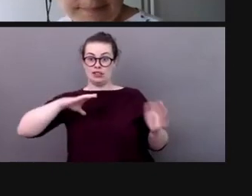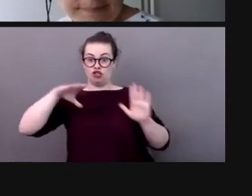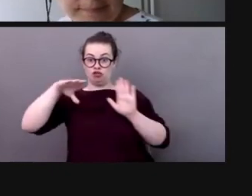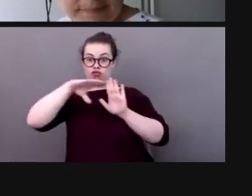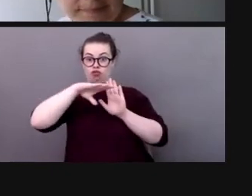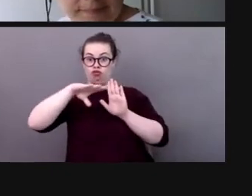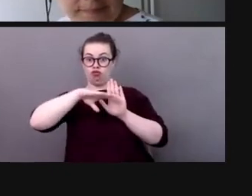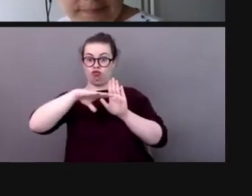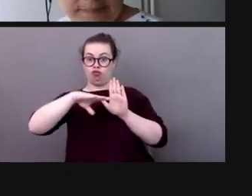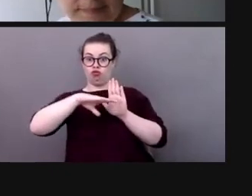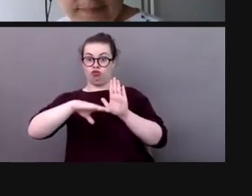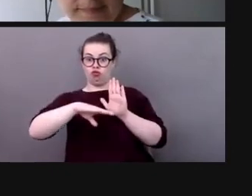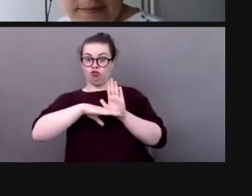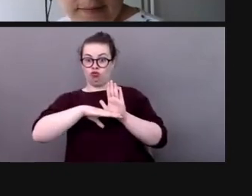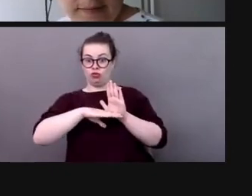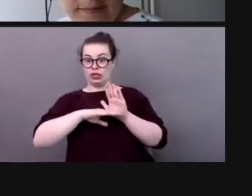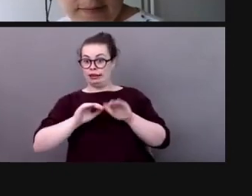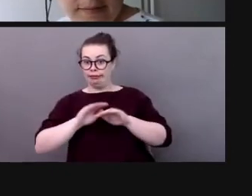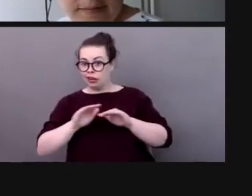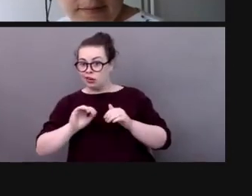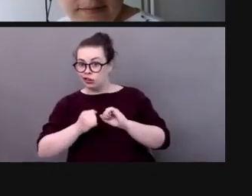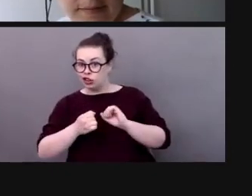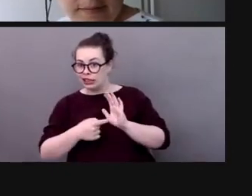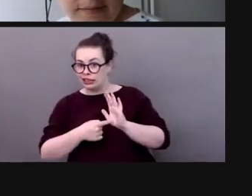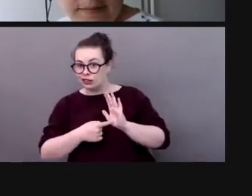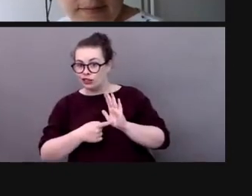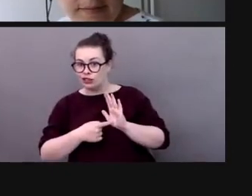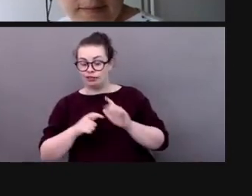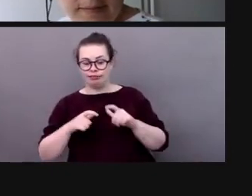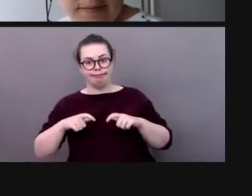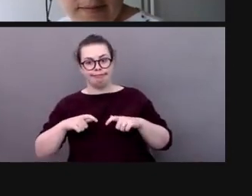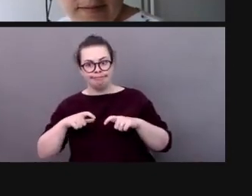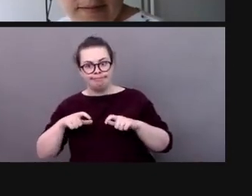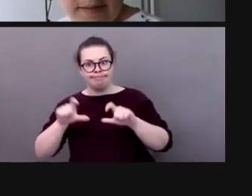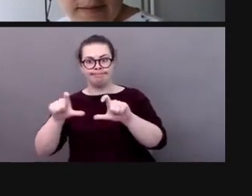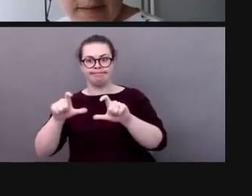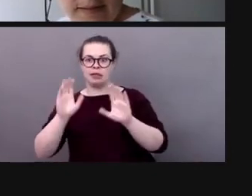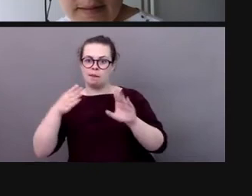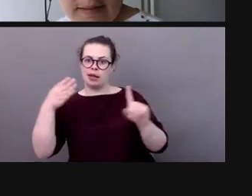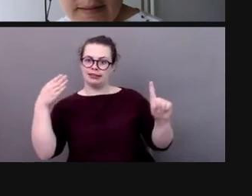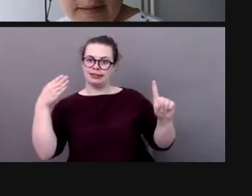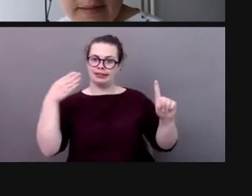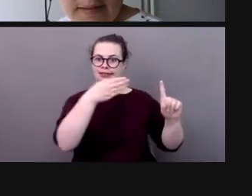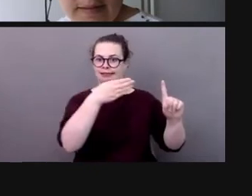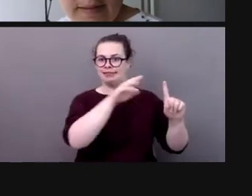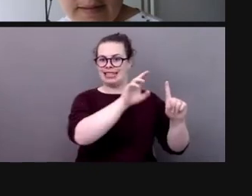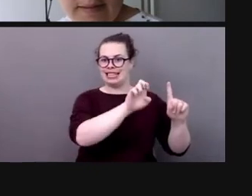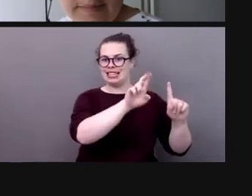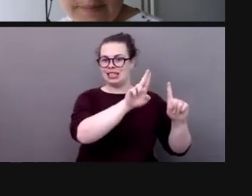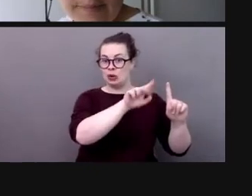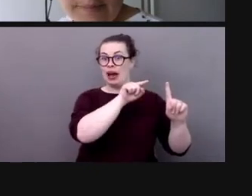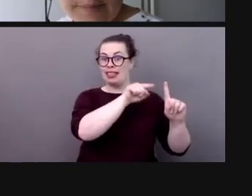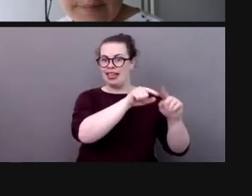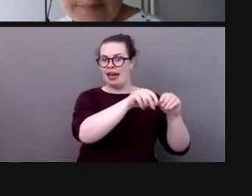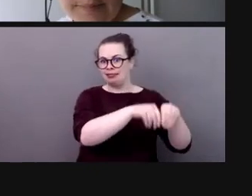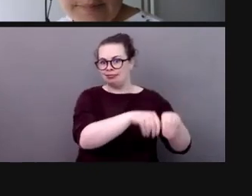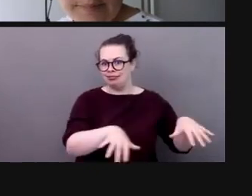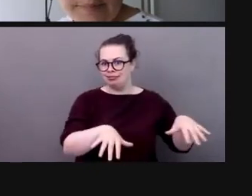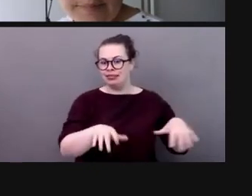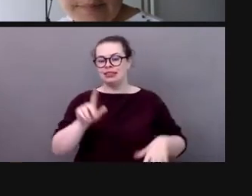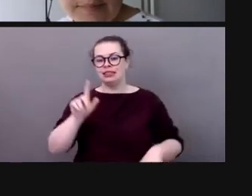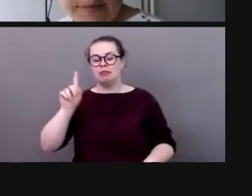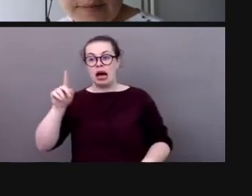fully transparent, but there's this commitment to work more directly with local actors, so more directly